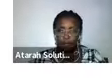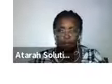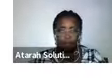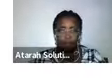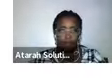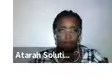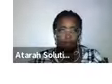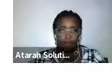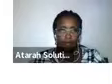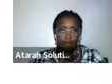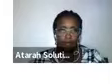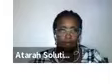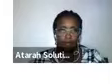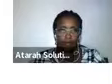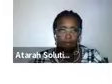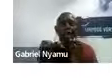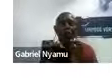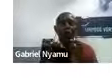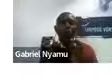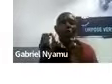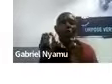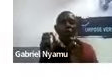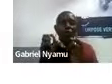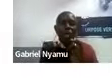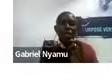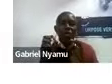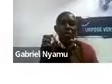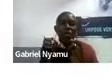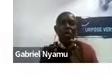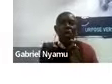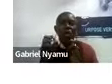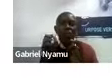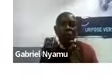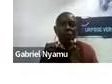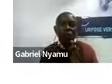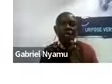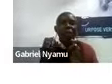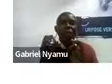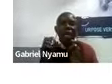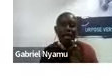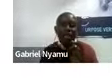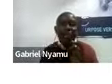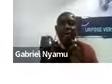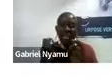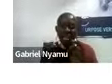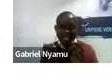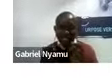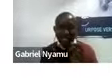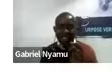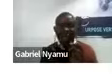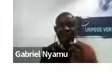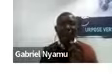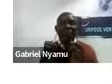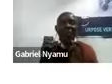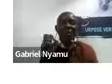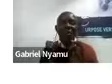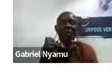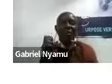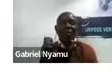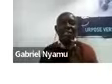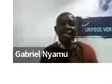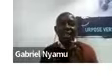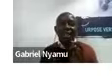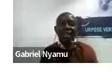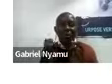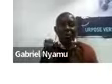a certainly defining of knowledge and truth we have always upheld for many years. Because people have